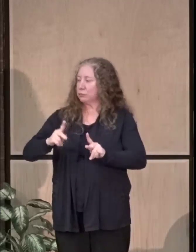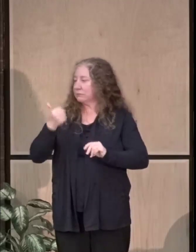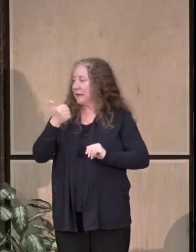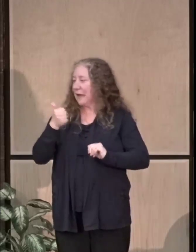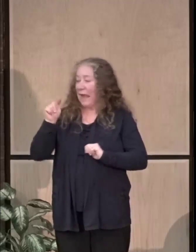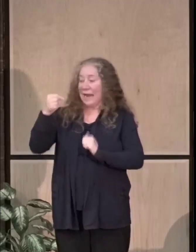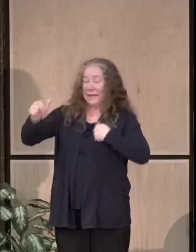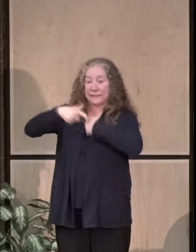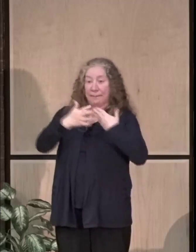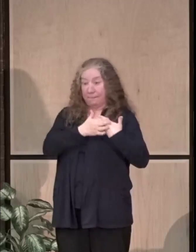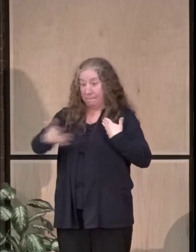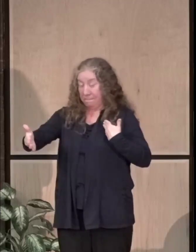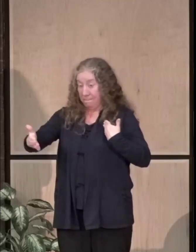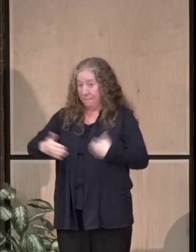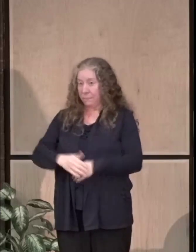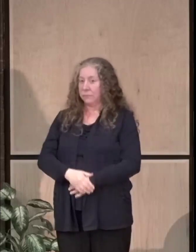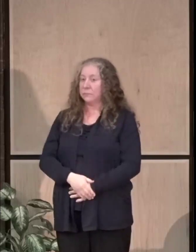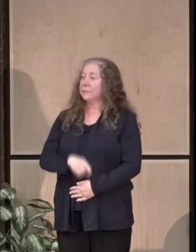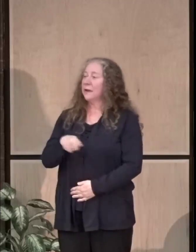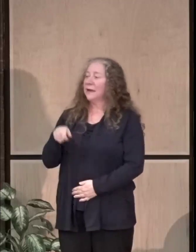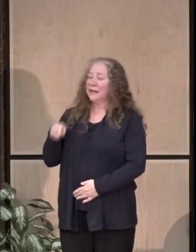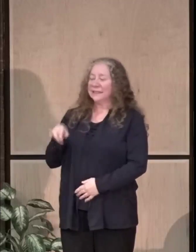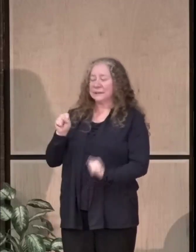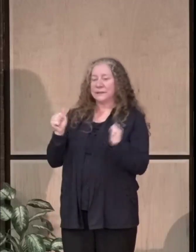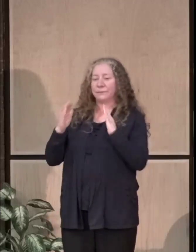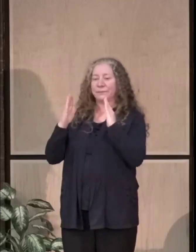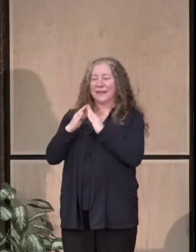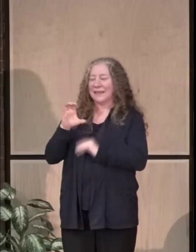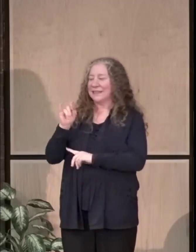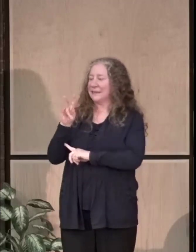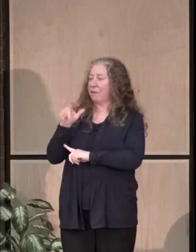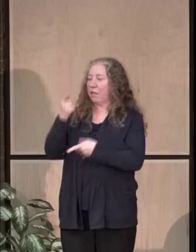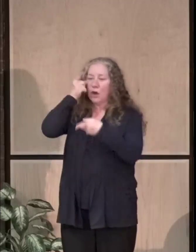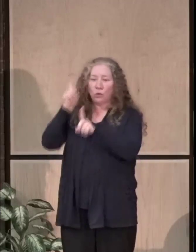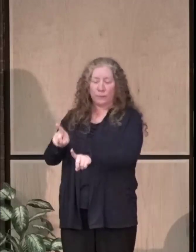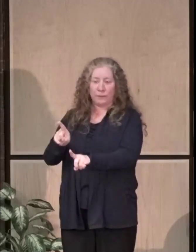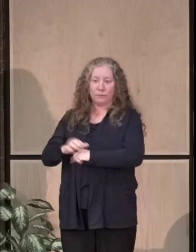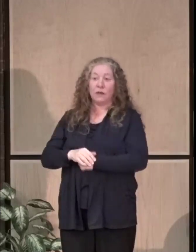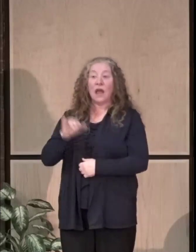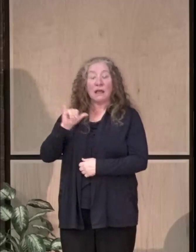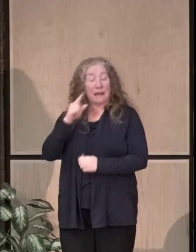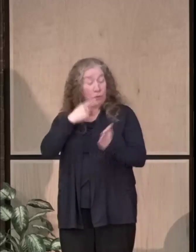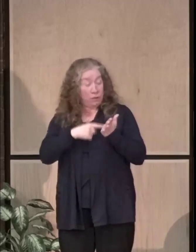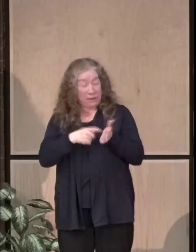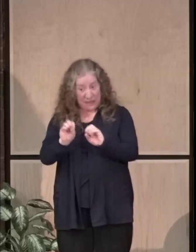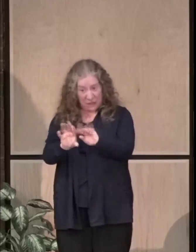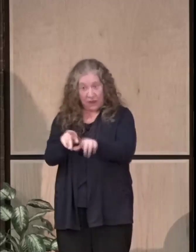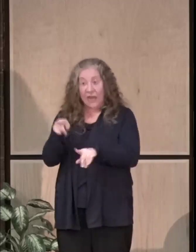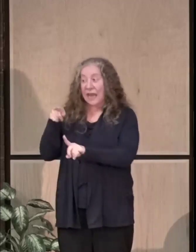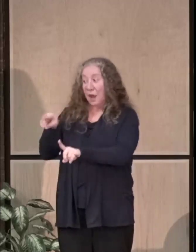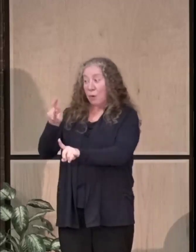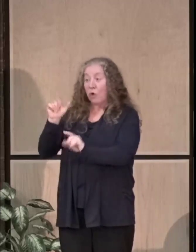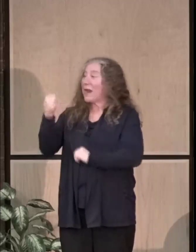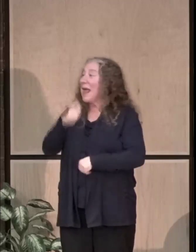I mean, from my understanding, it's a civil agreement. And he could say, I want my guns back anytime.